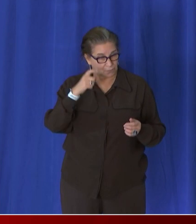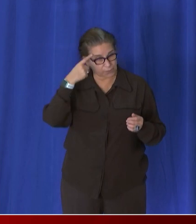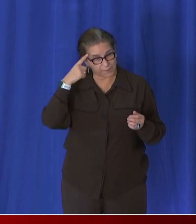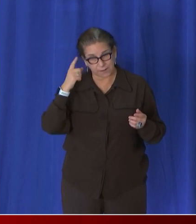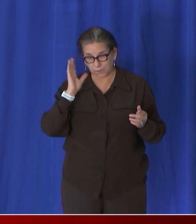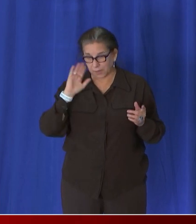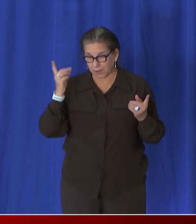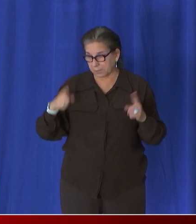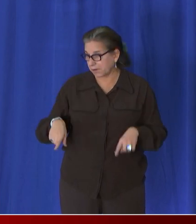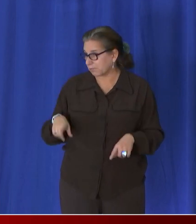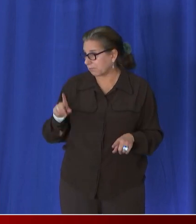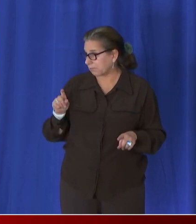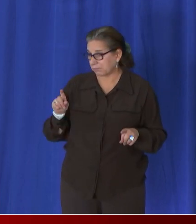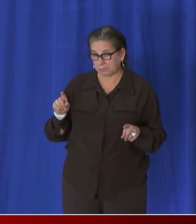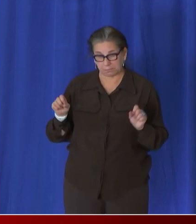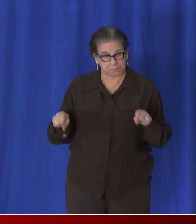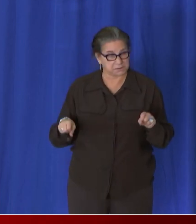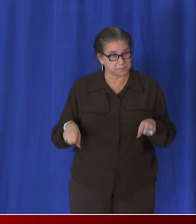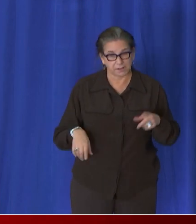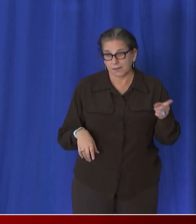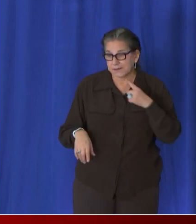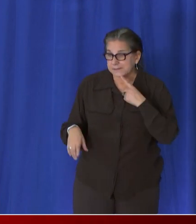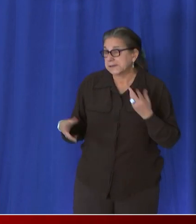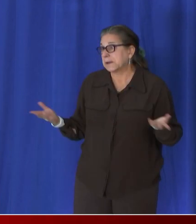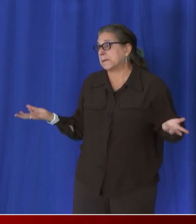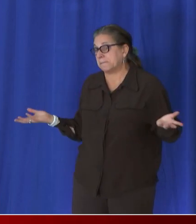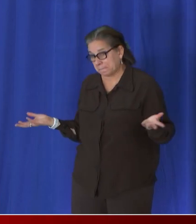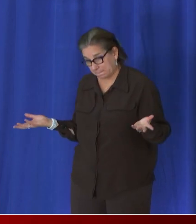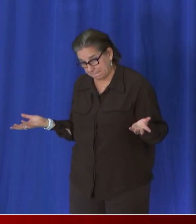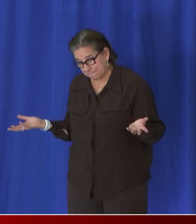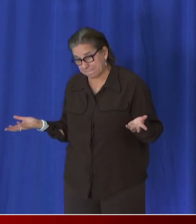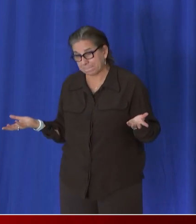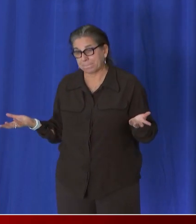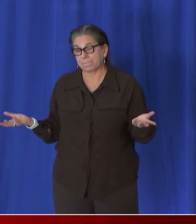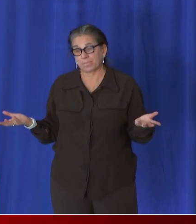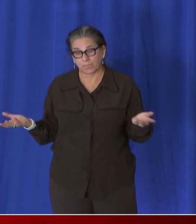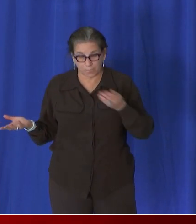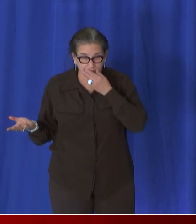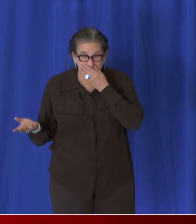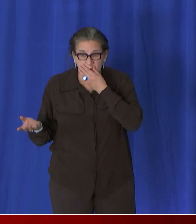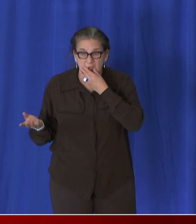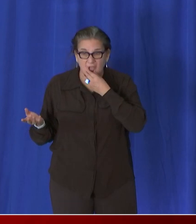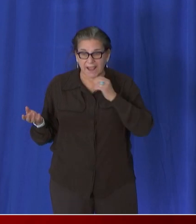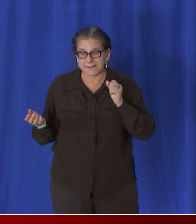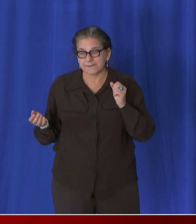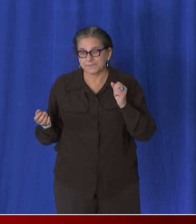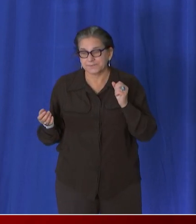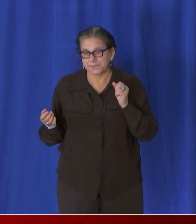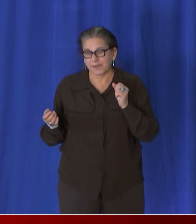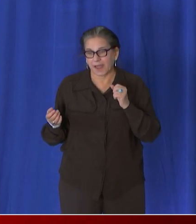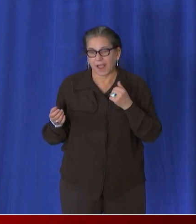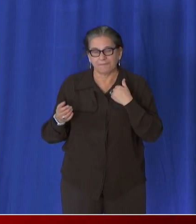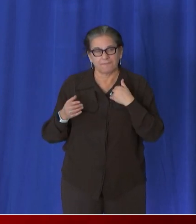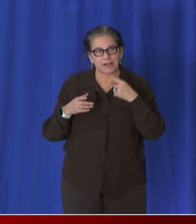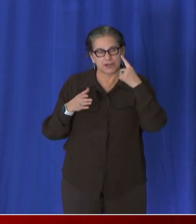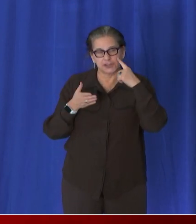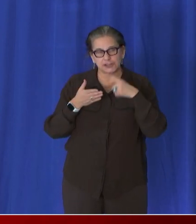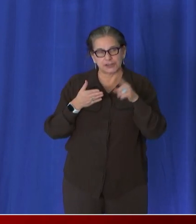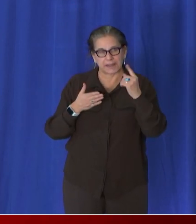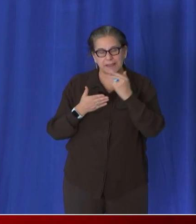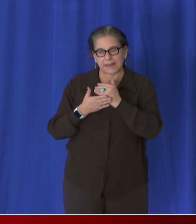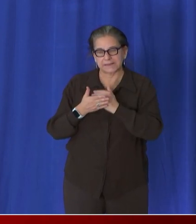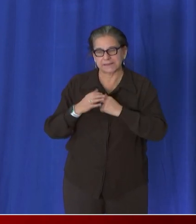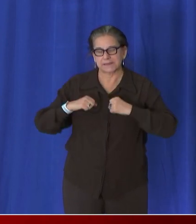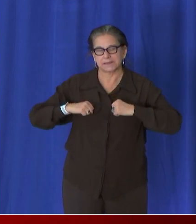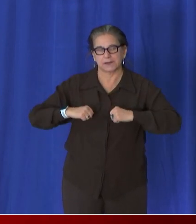we have a kind of internal checklists that we review anytime we think that there is